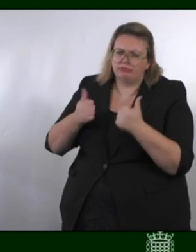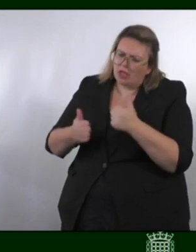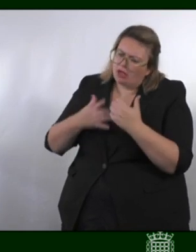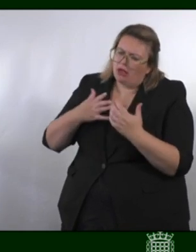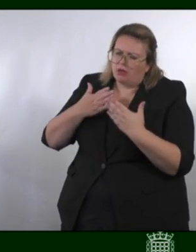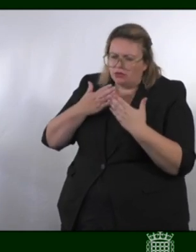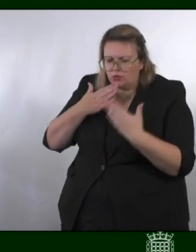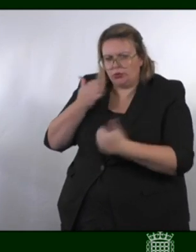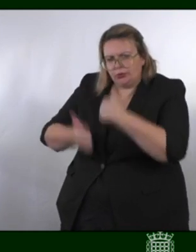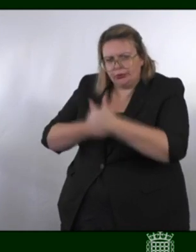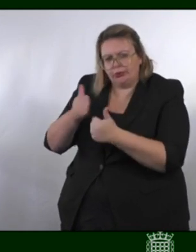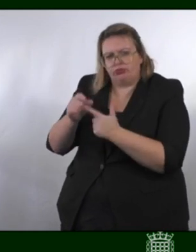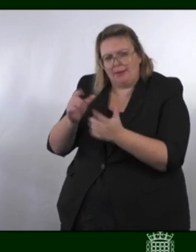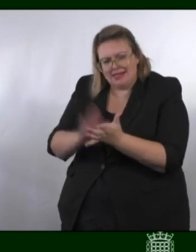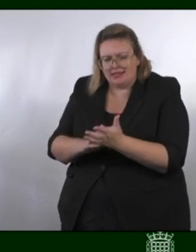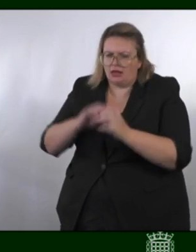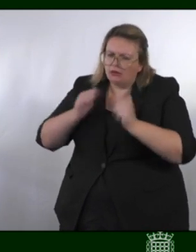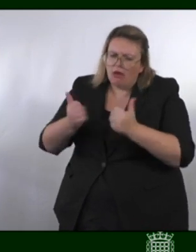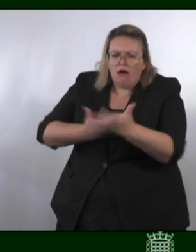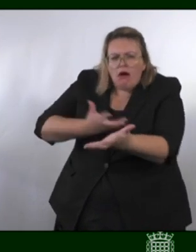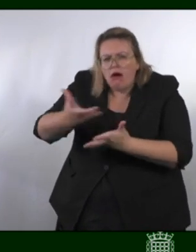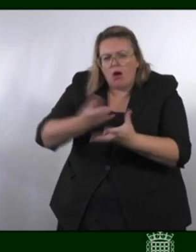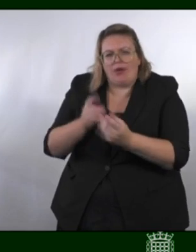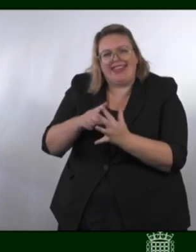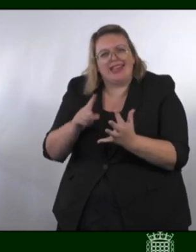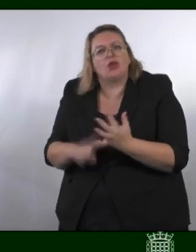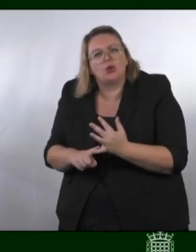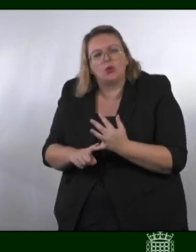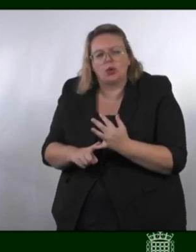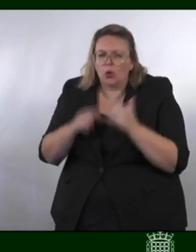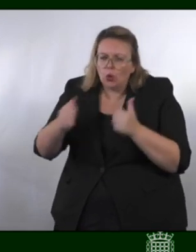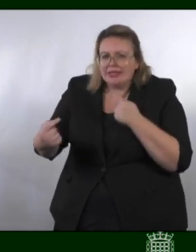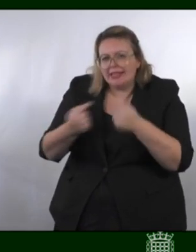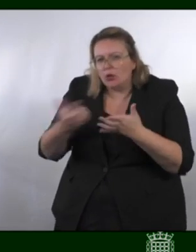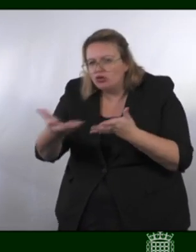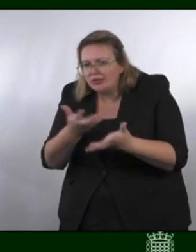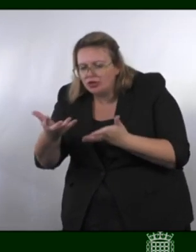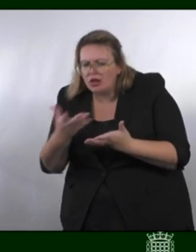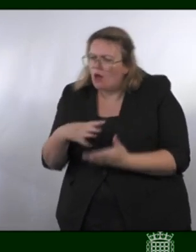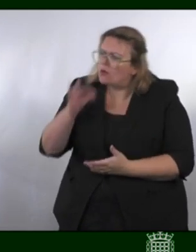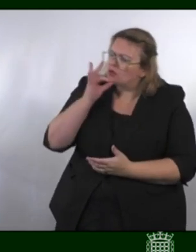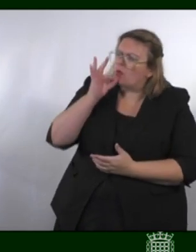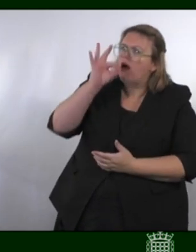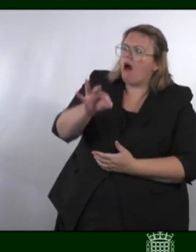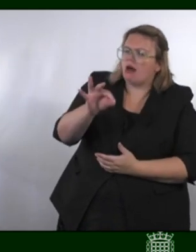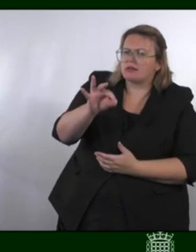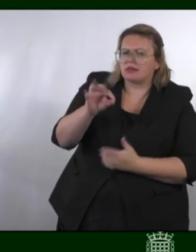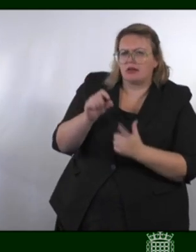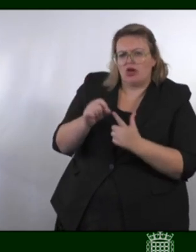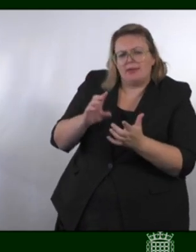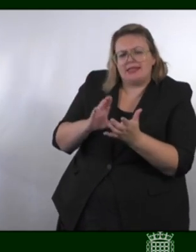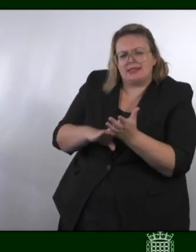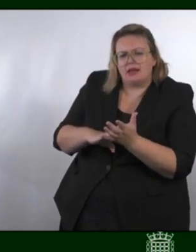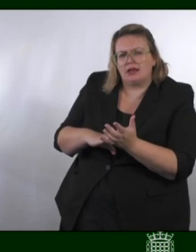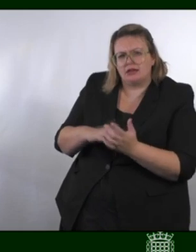EU, and ask the Prime Minister whether he agrees with me that the EU's position on fishing and and ECJ demonstrate they are not treating as an